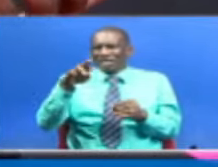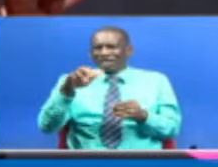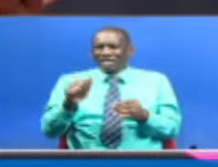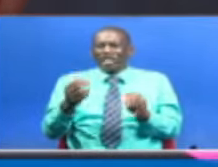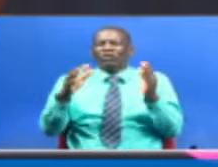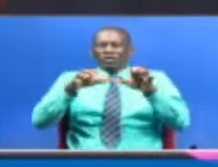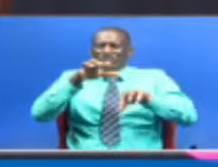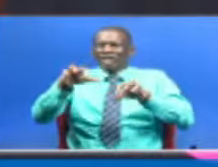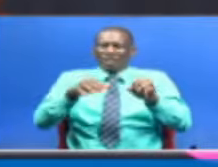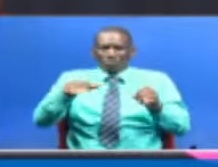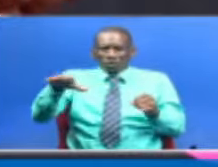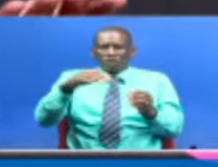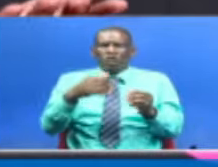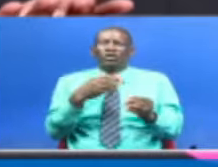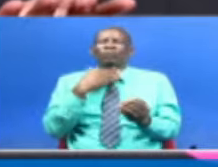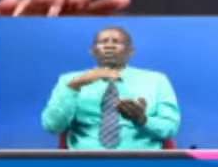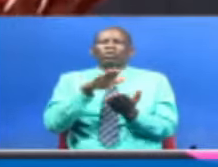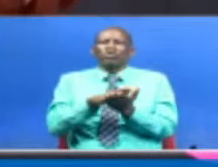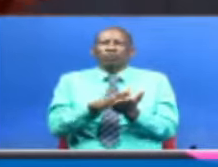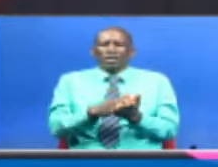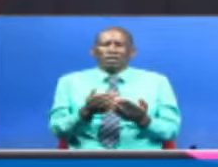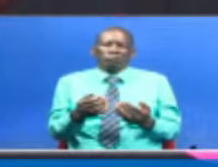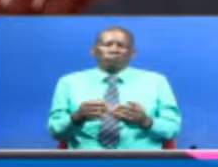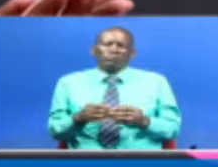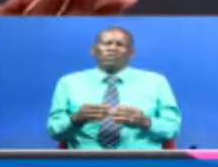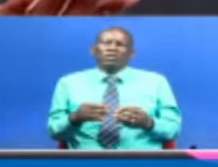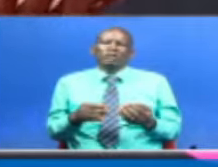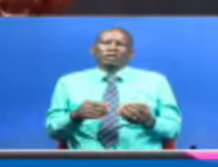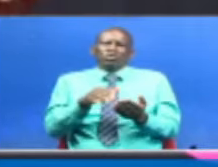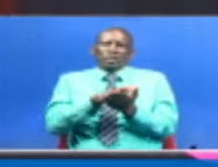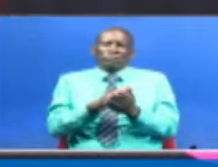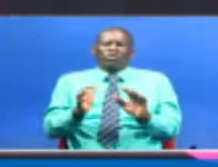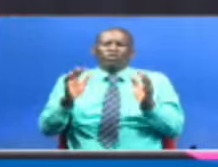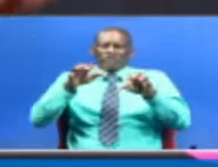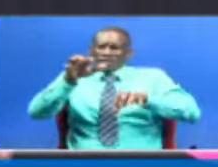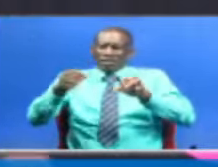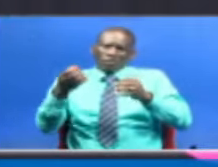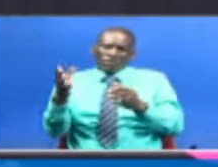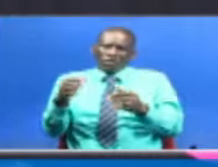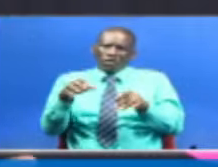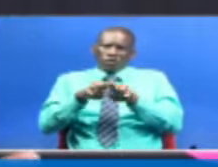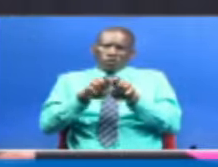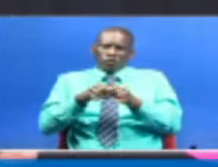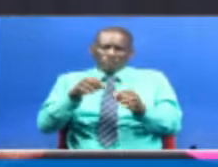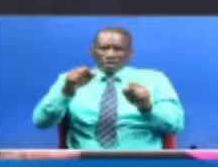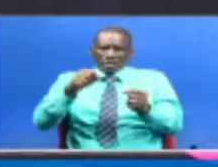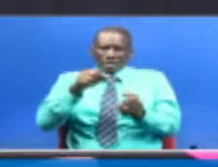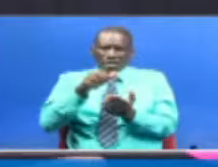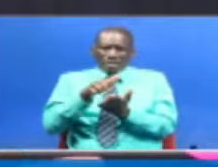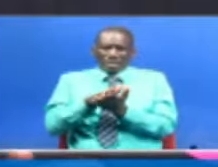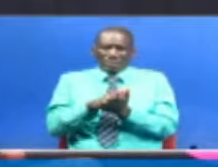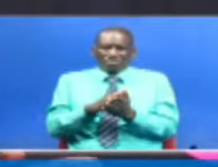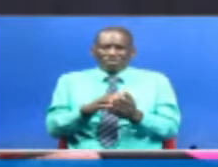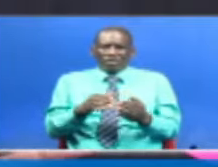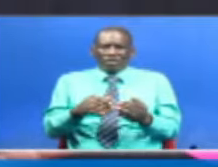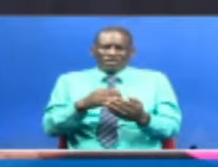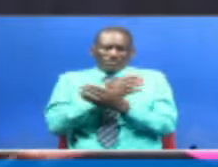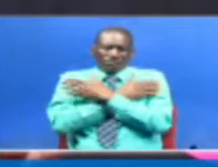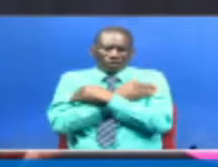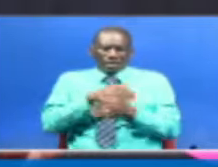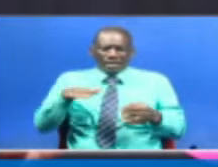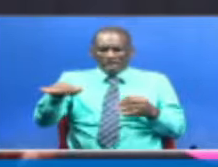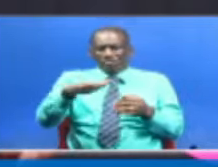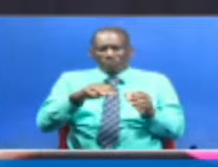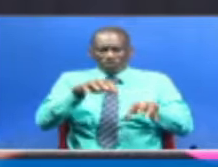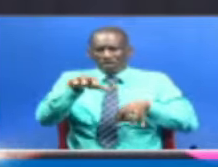and you would like to maintain the ambience of the wildlife so that you also maintain the friendly environment for the